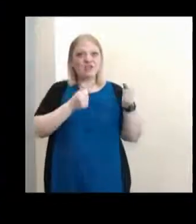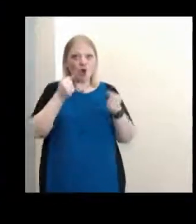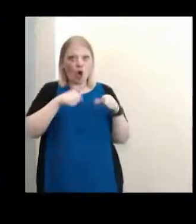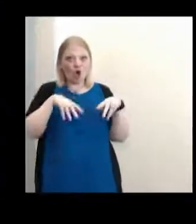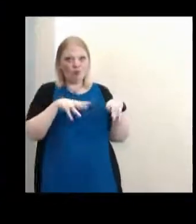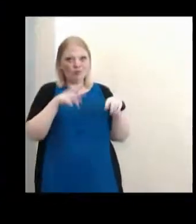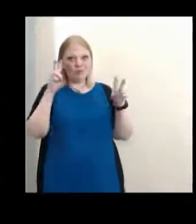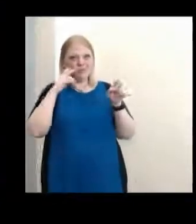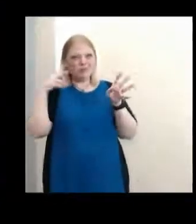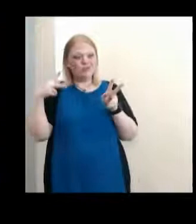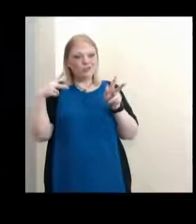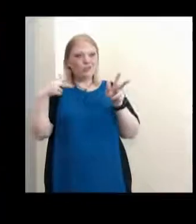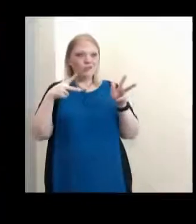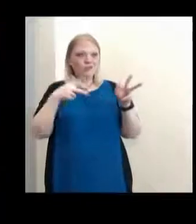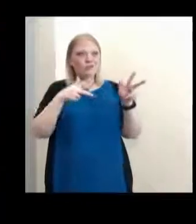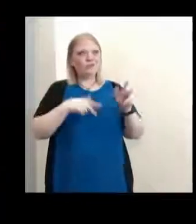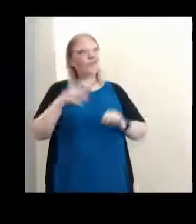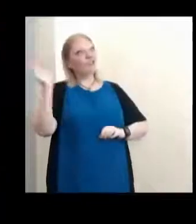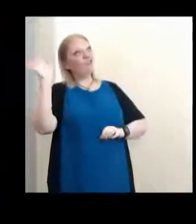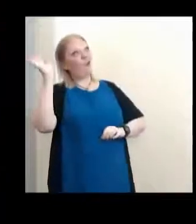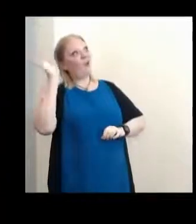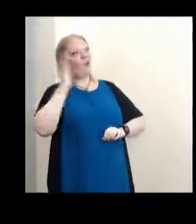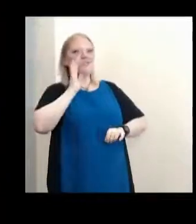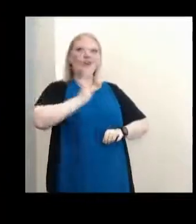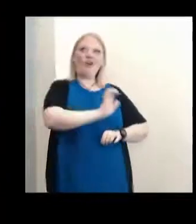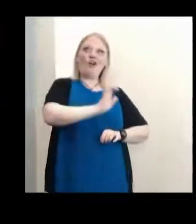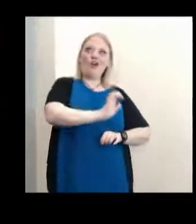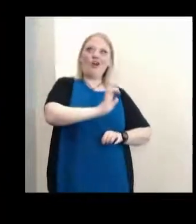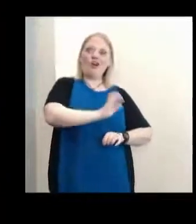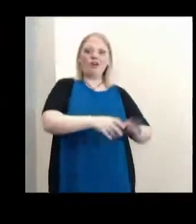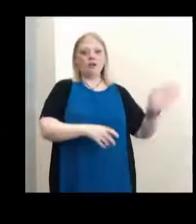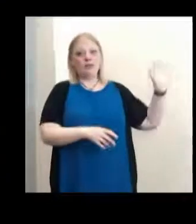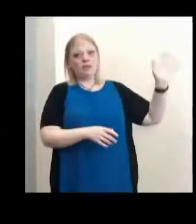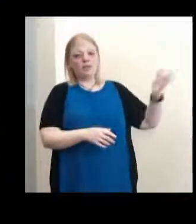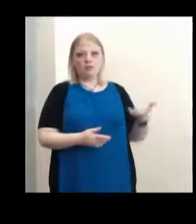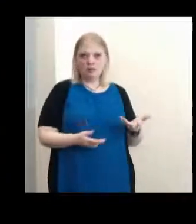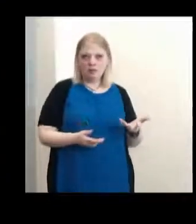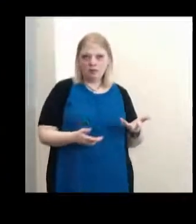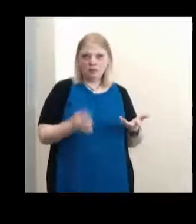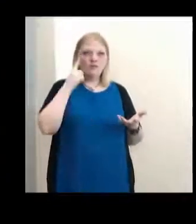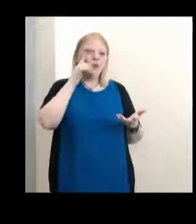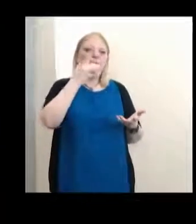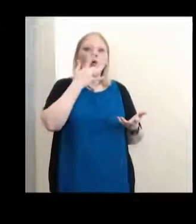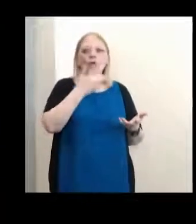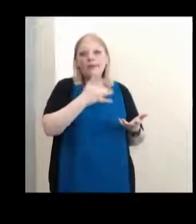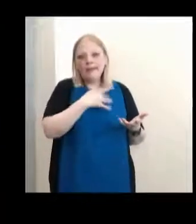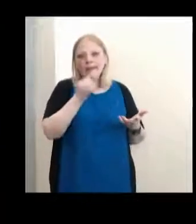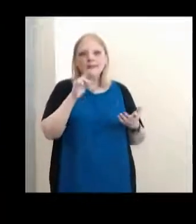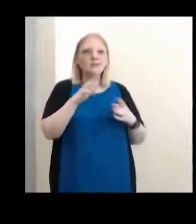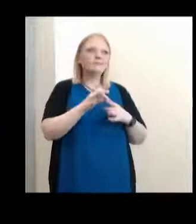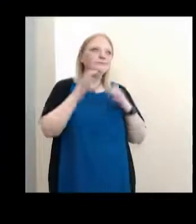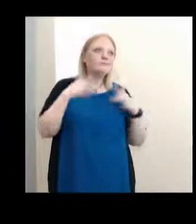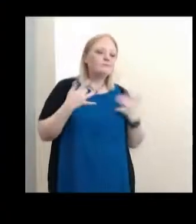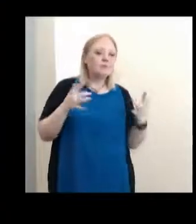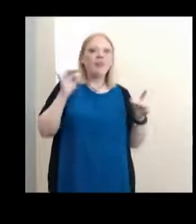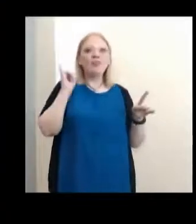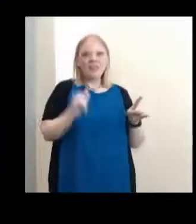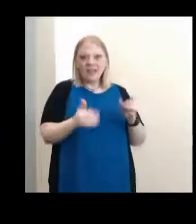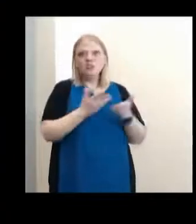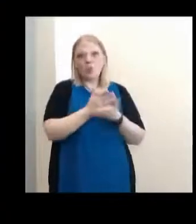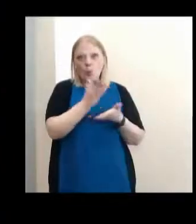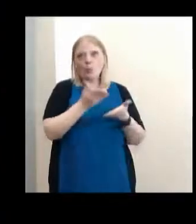drive along and honk their horns and they wave from their windows, often for birthdays and occasions, that is